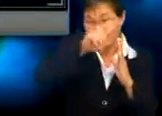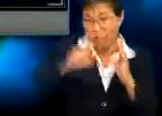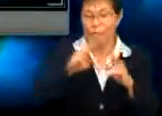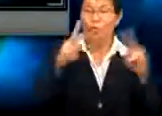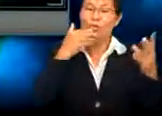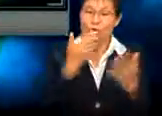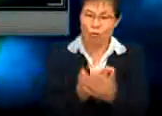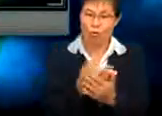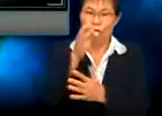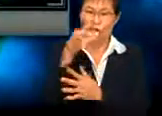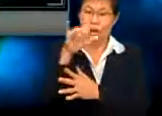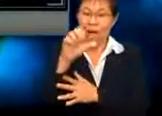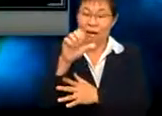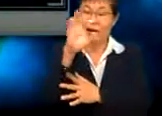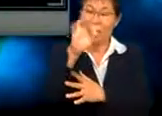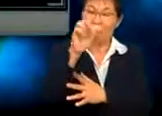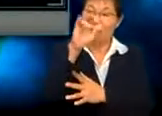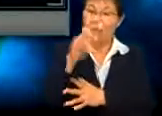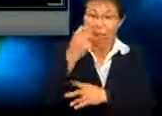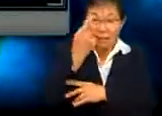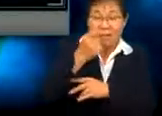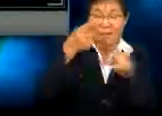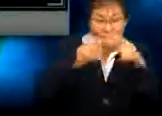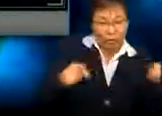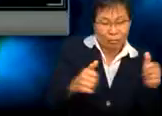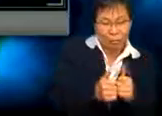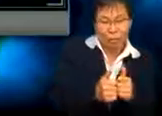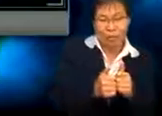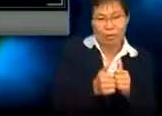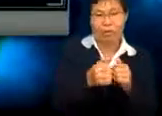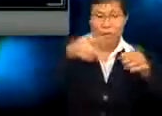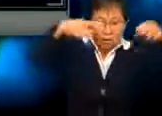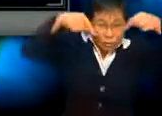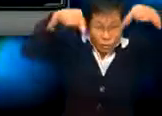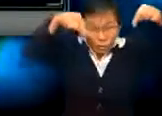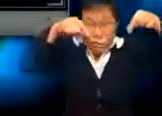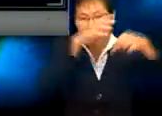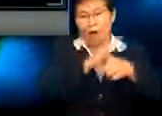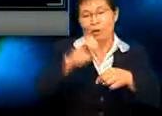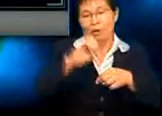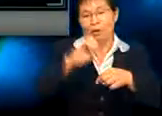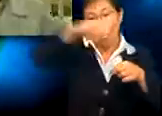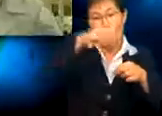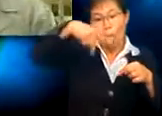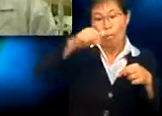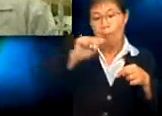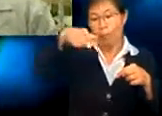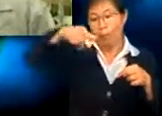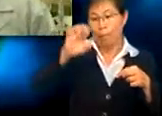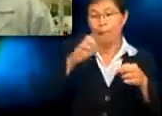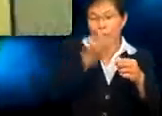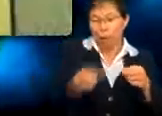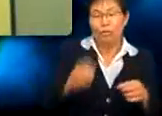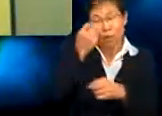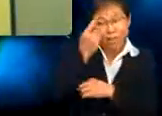Very good, Farid. You have understood the difference between a transparent and opaque object. Thank you,